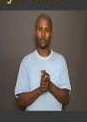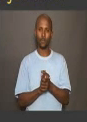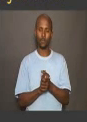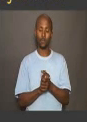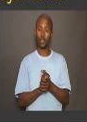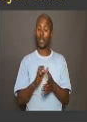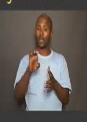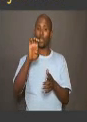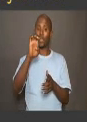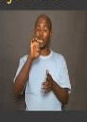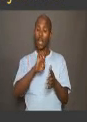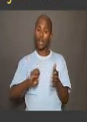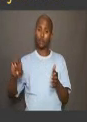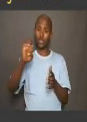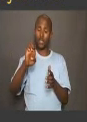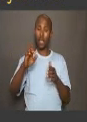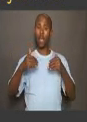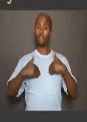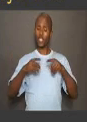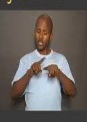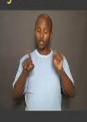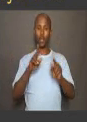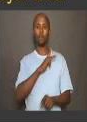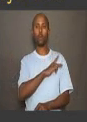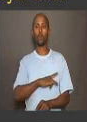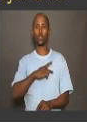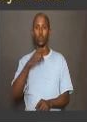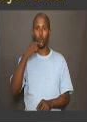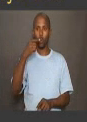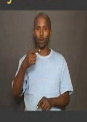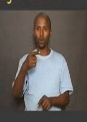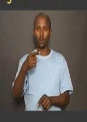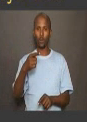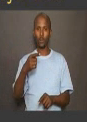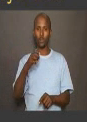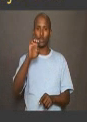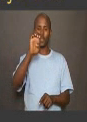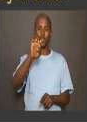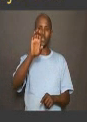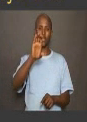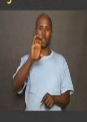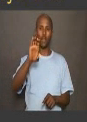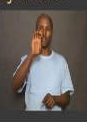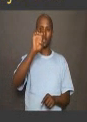An ellipse has a special property called its eccentricity.